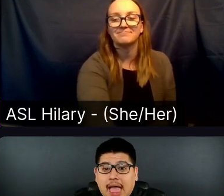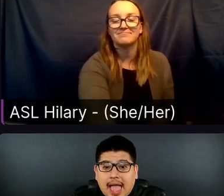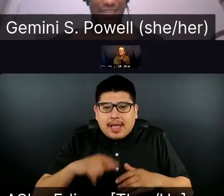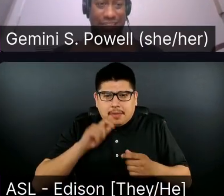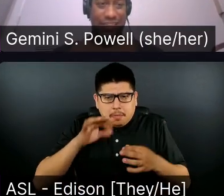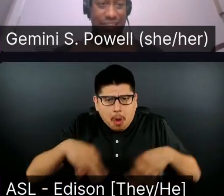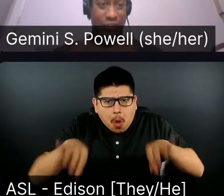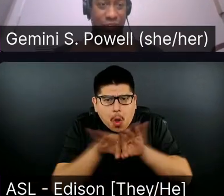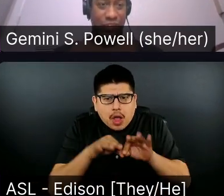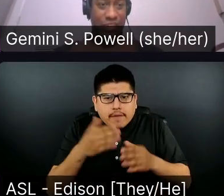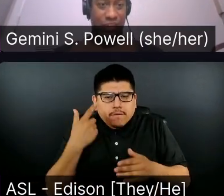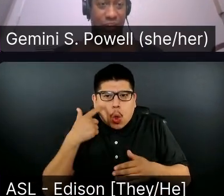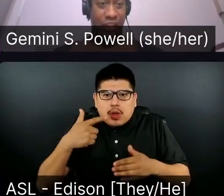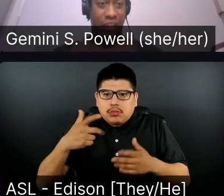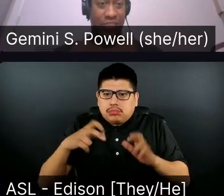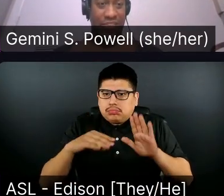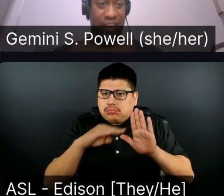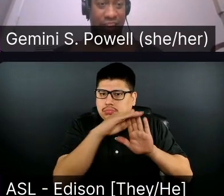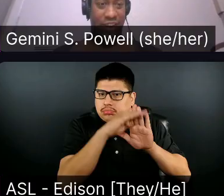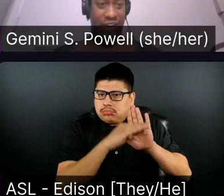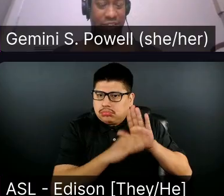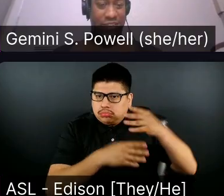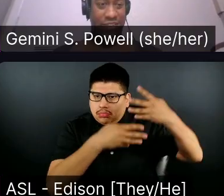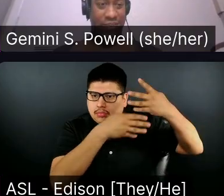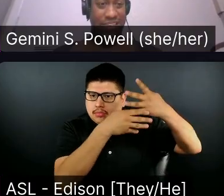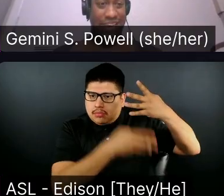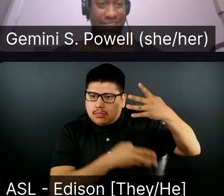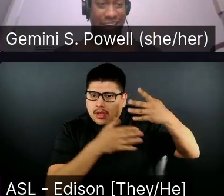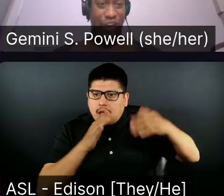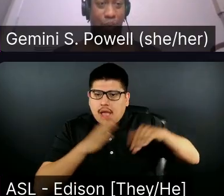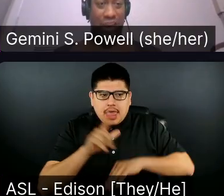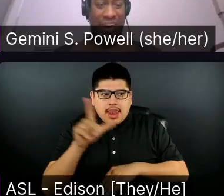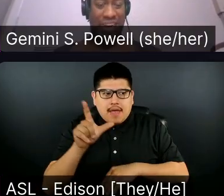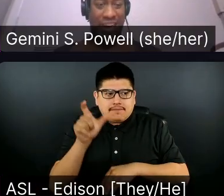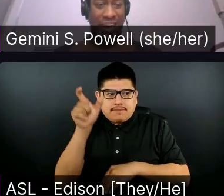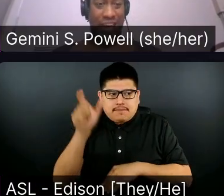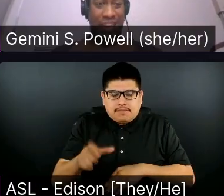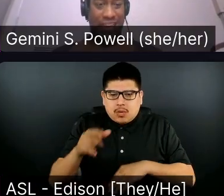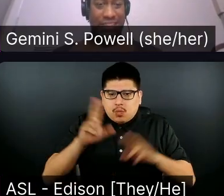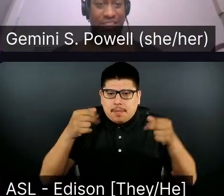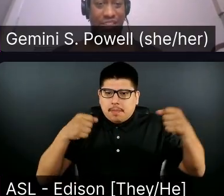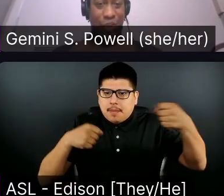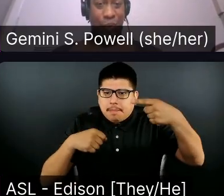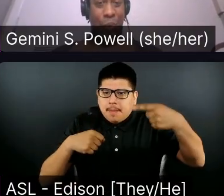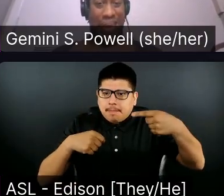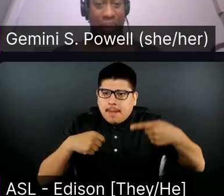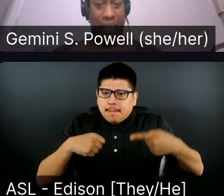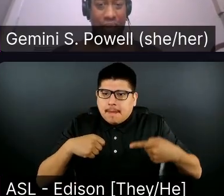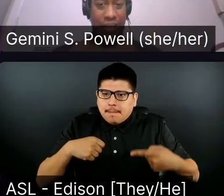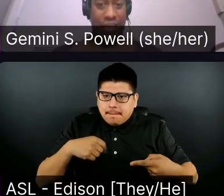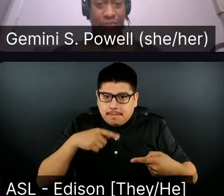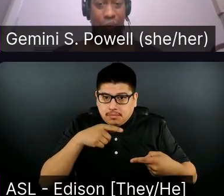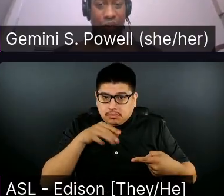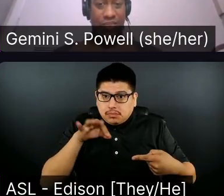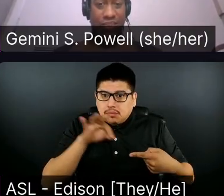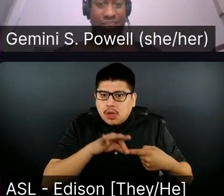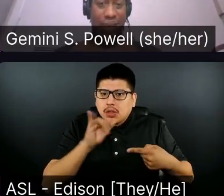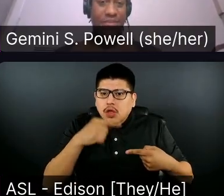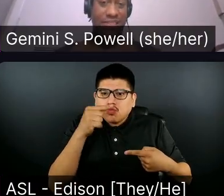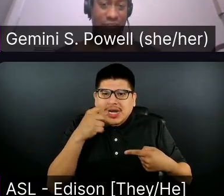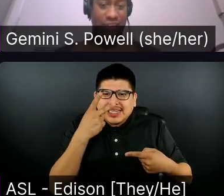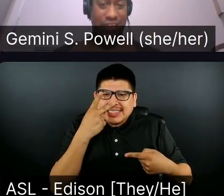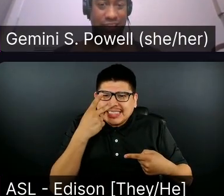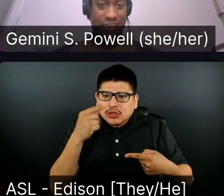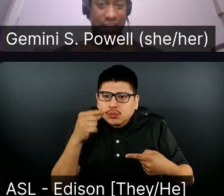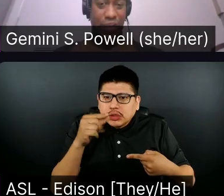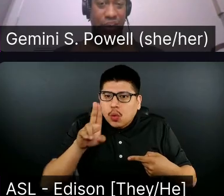like lists. If you'll see on the left side, there's some text in green that says UL. That is one of the